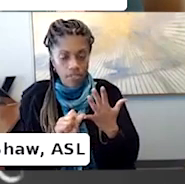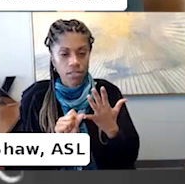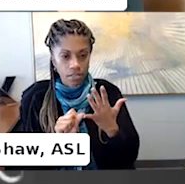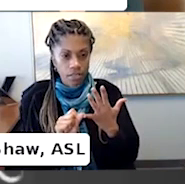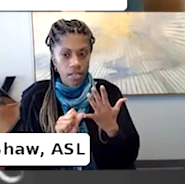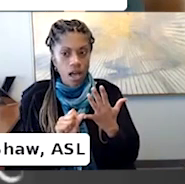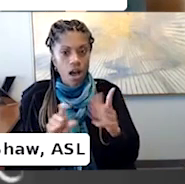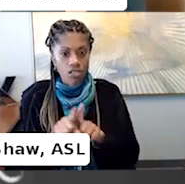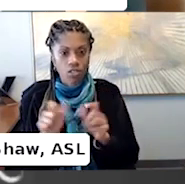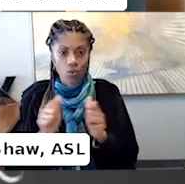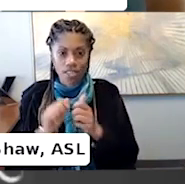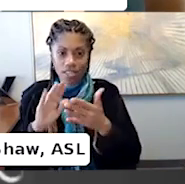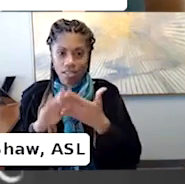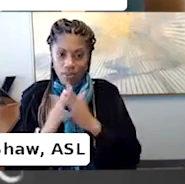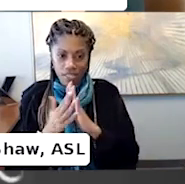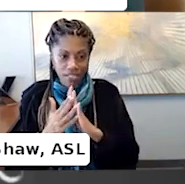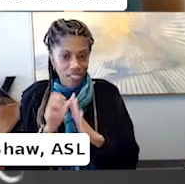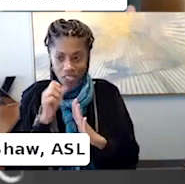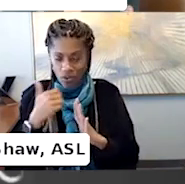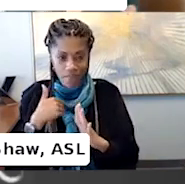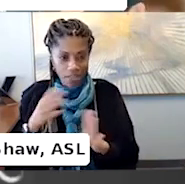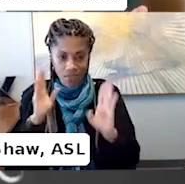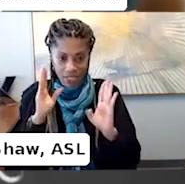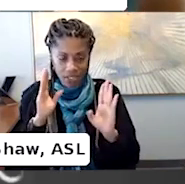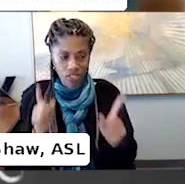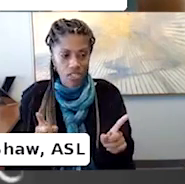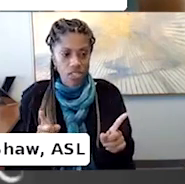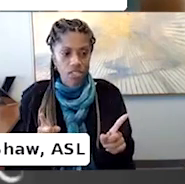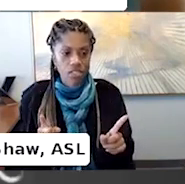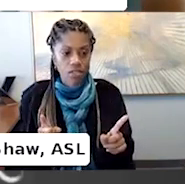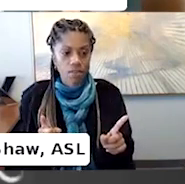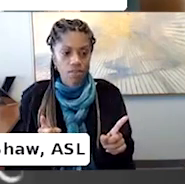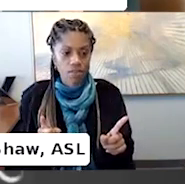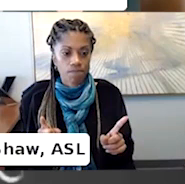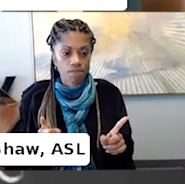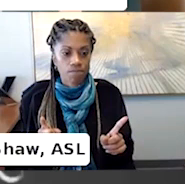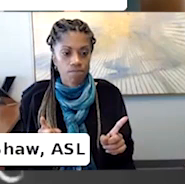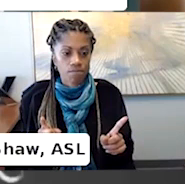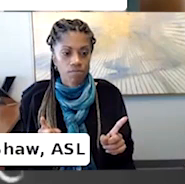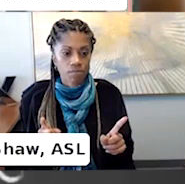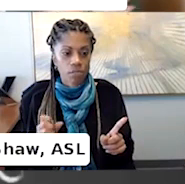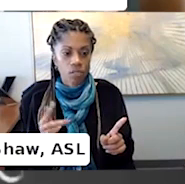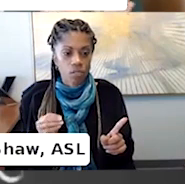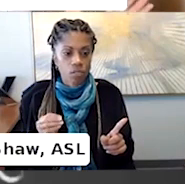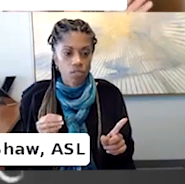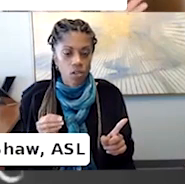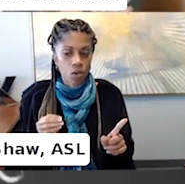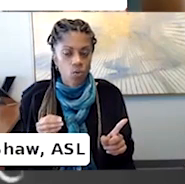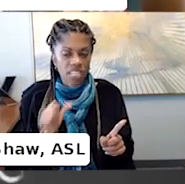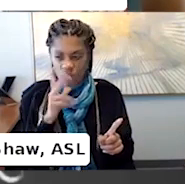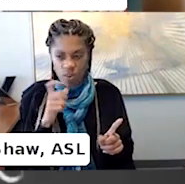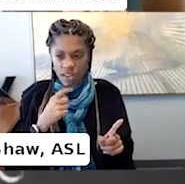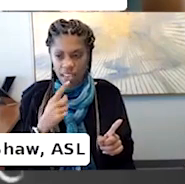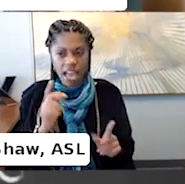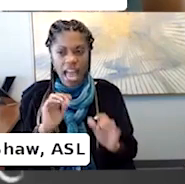as much attention. And so our goal was to really shift them away from how to get participants to tell specific stories about